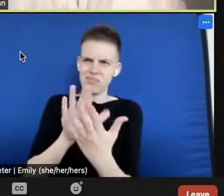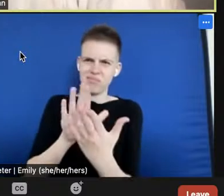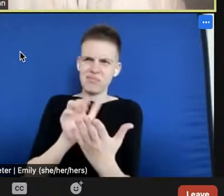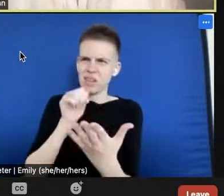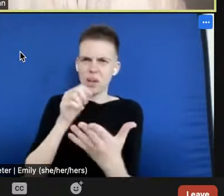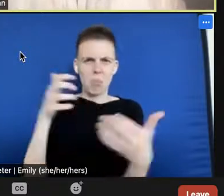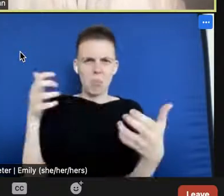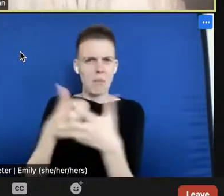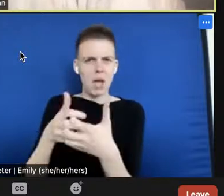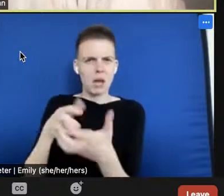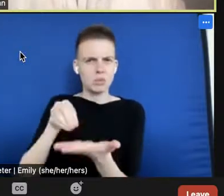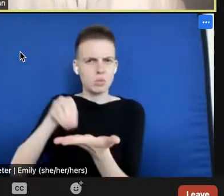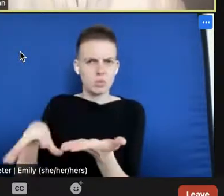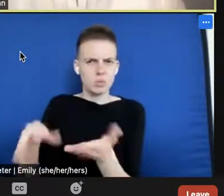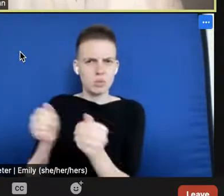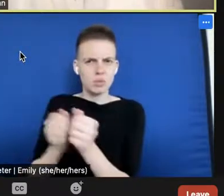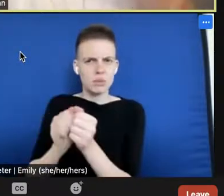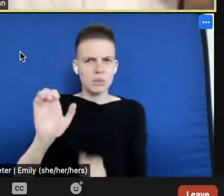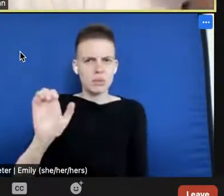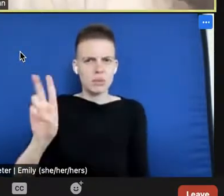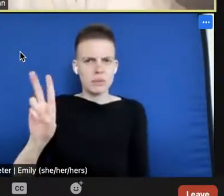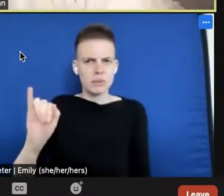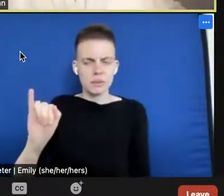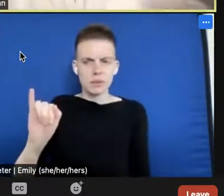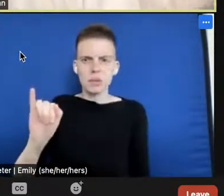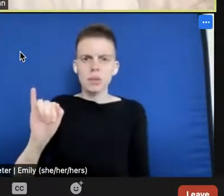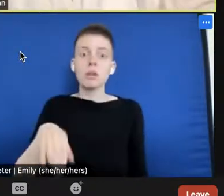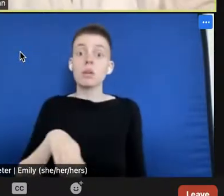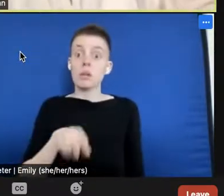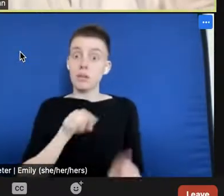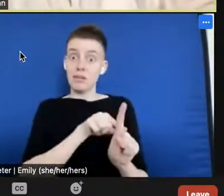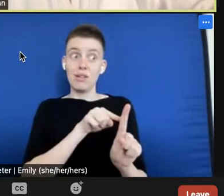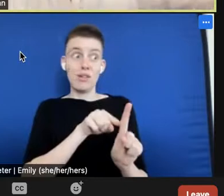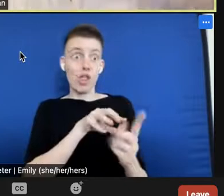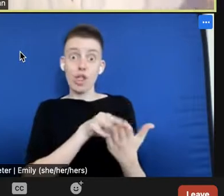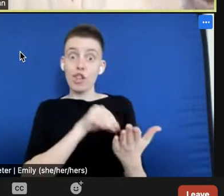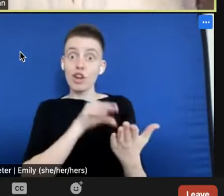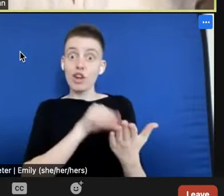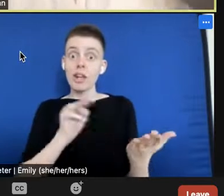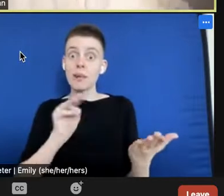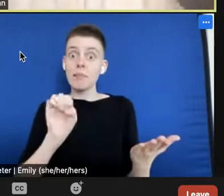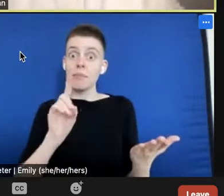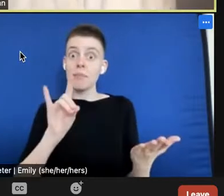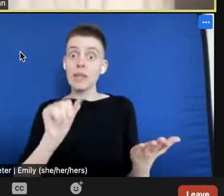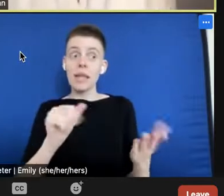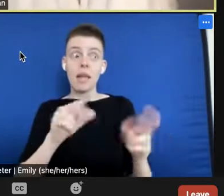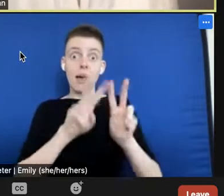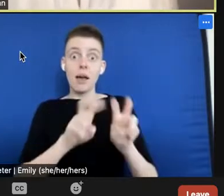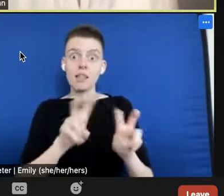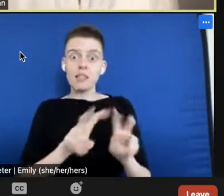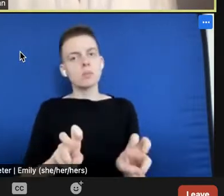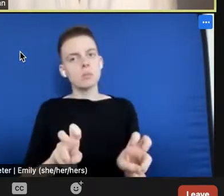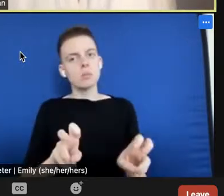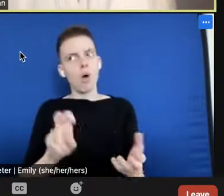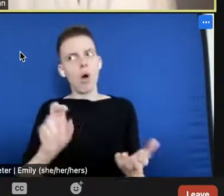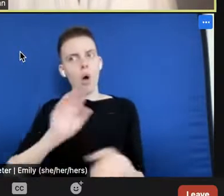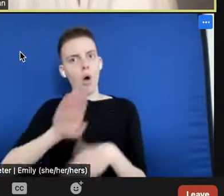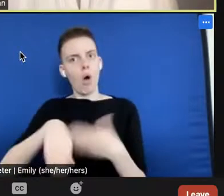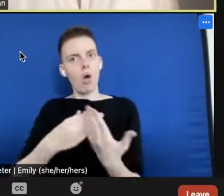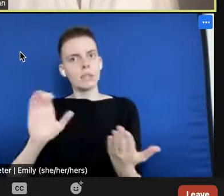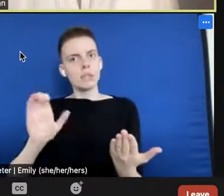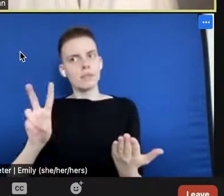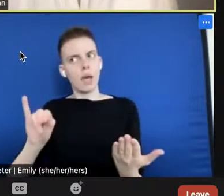CVI, because the characteristics, according to the learning media assessment that all TVIs have to complete, you have